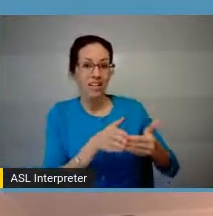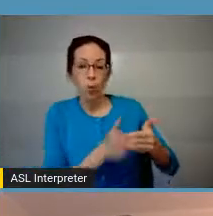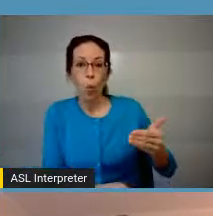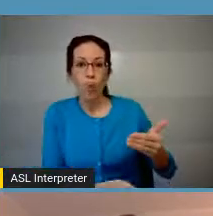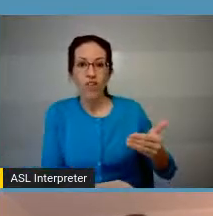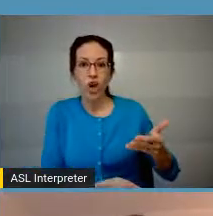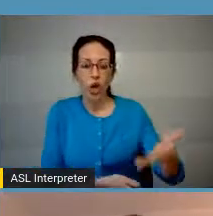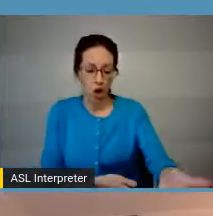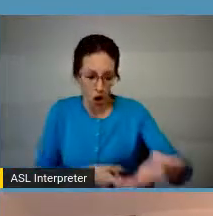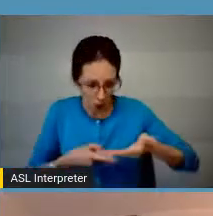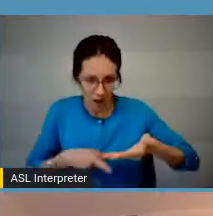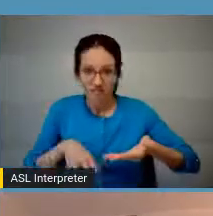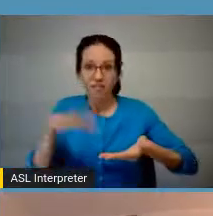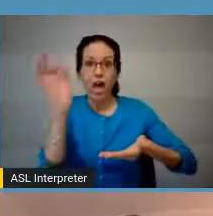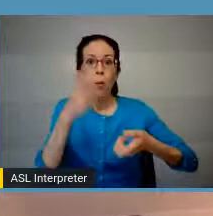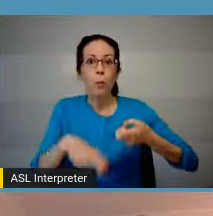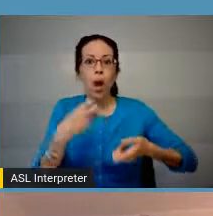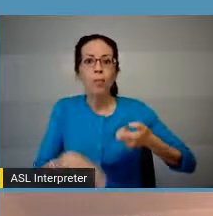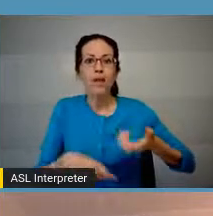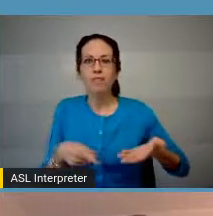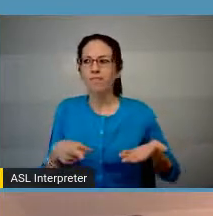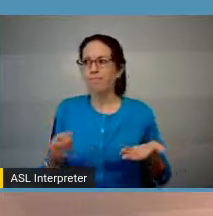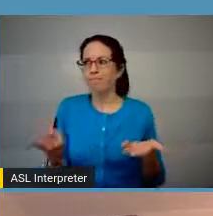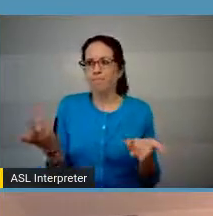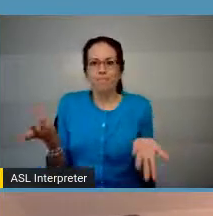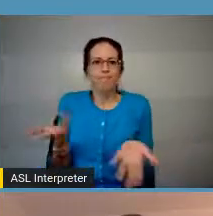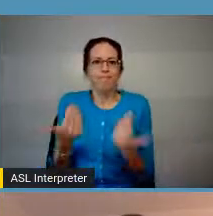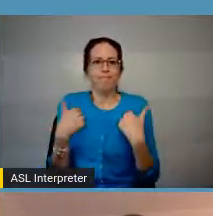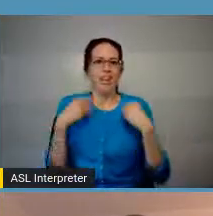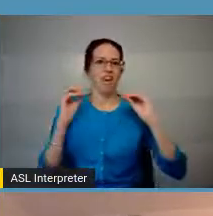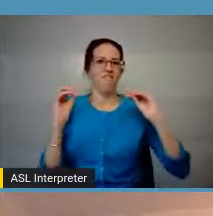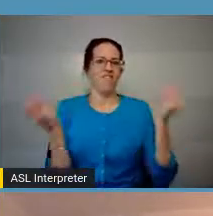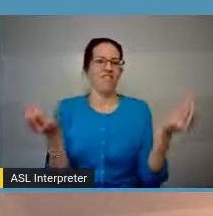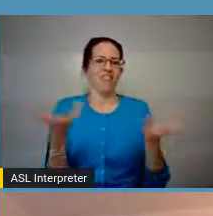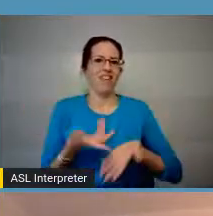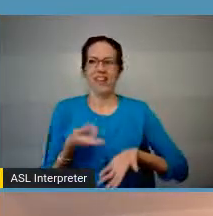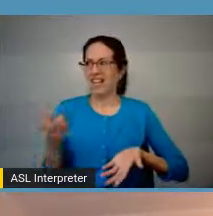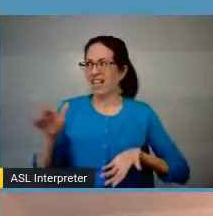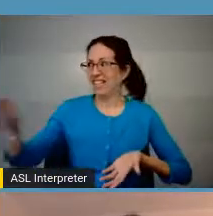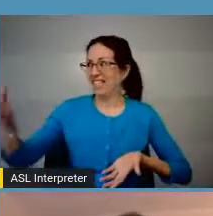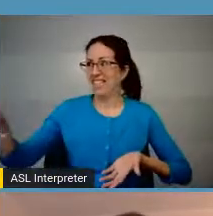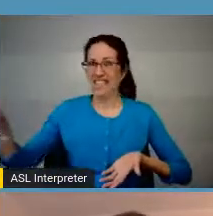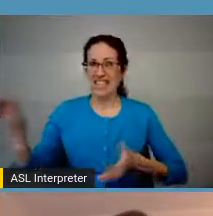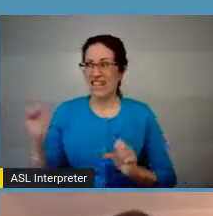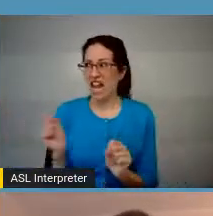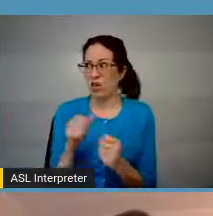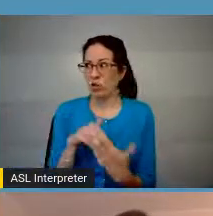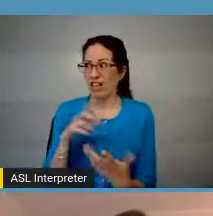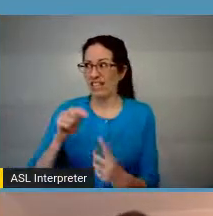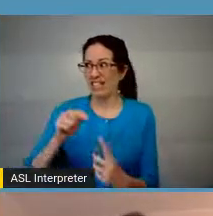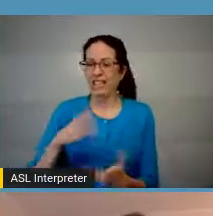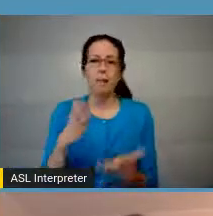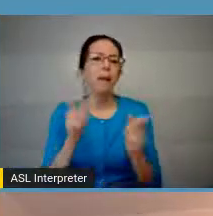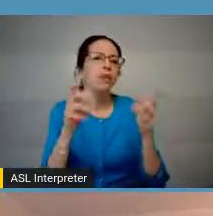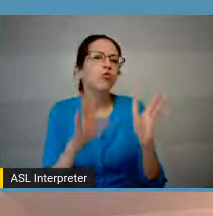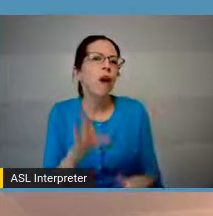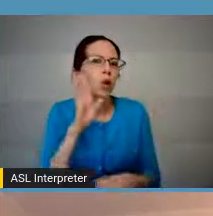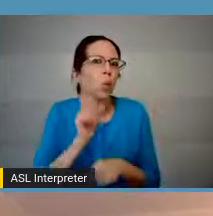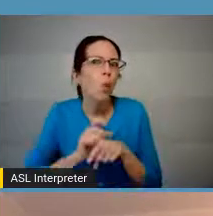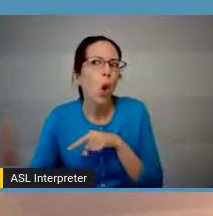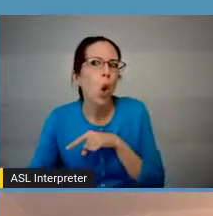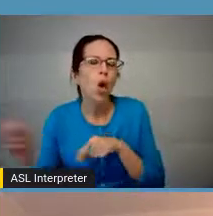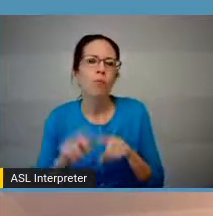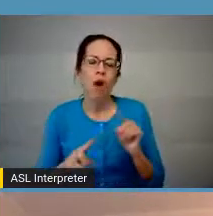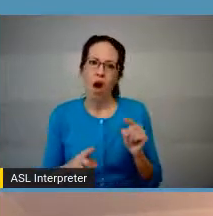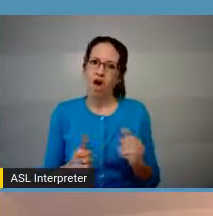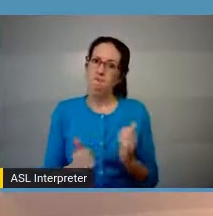much recourse in terms of getting them to address this problem. You may be able to make something happen, your director may be able to make something happen, but